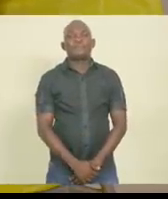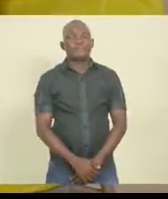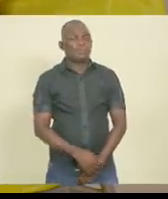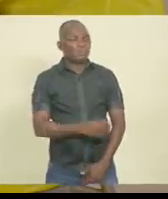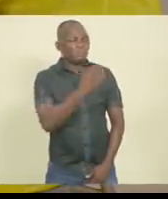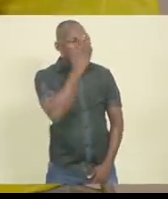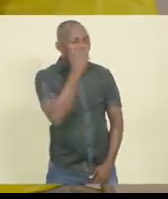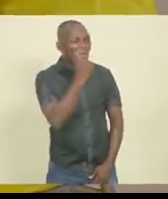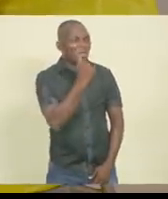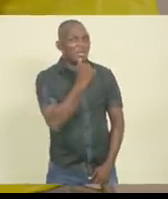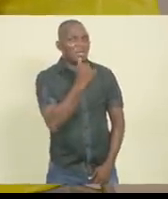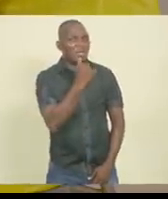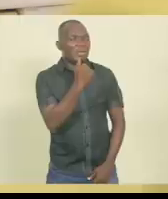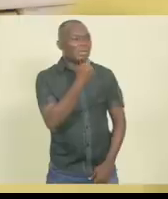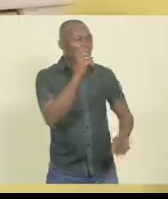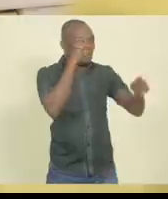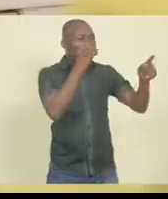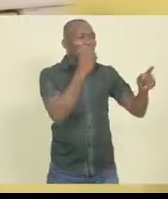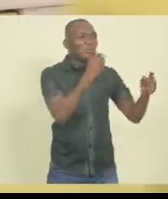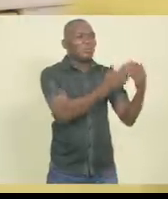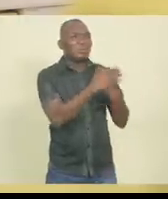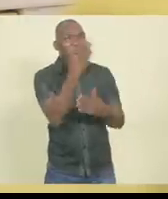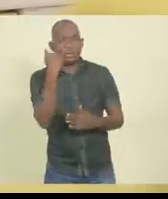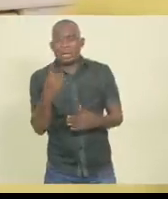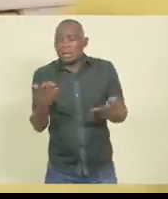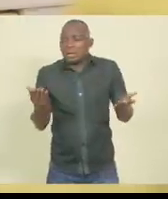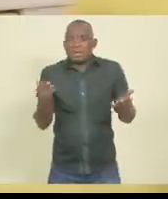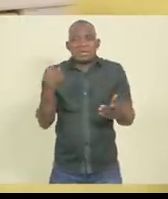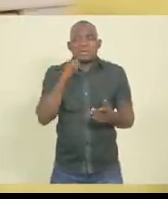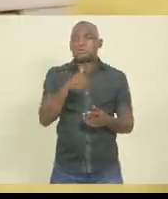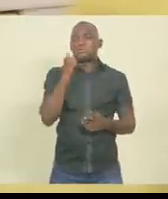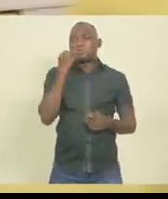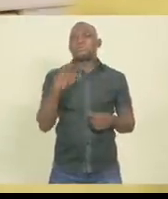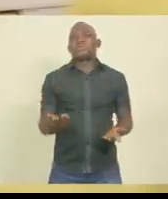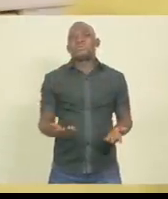Why are you returning Titi's food? He doesn't want to eat, Ma.